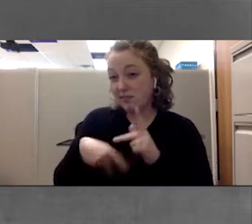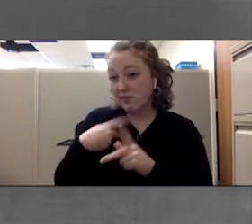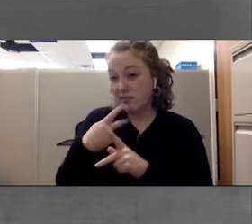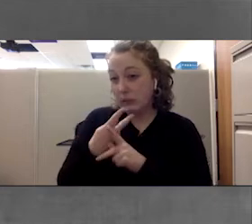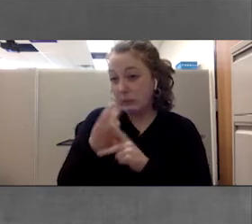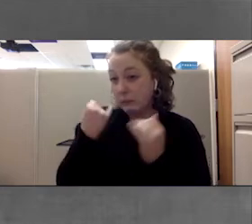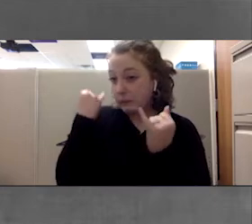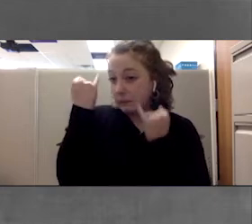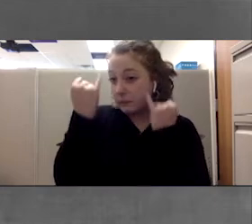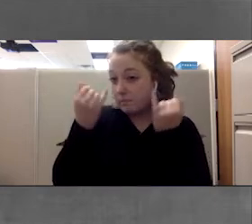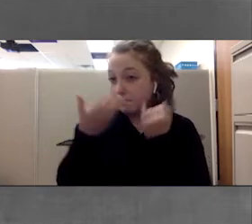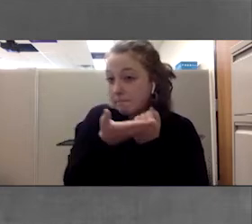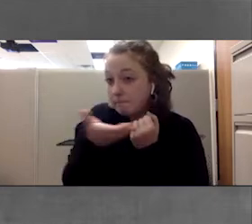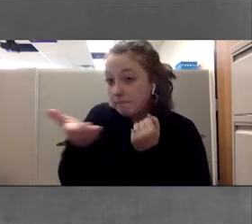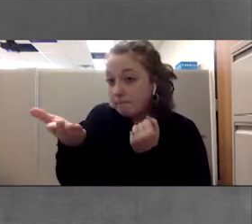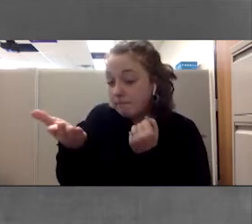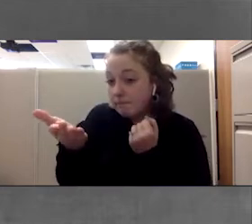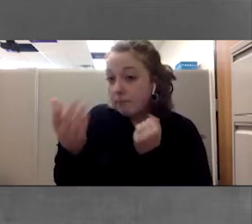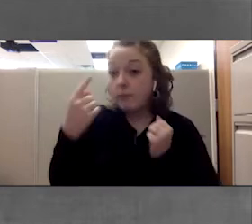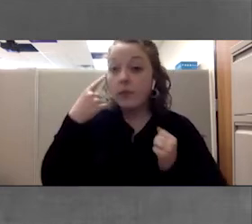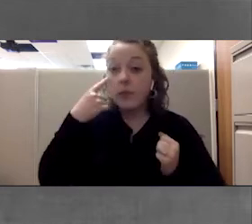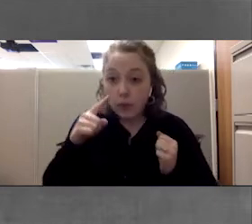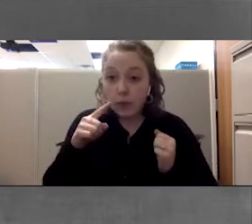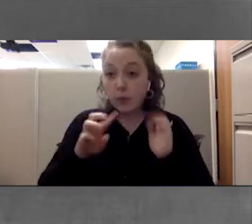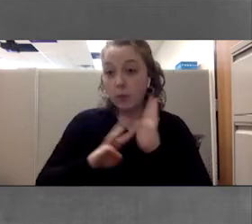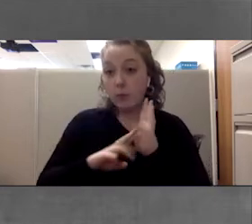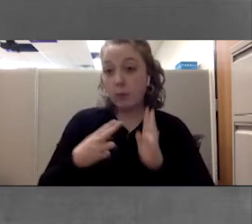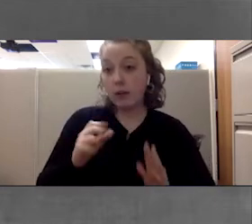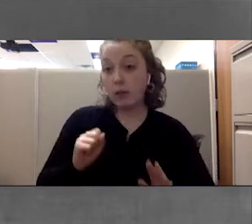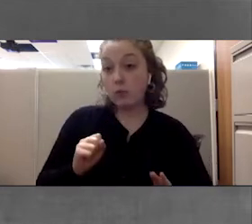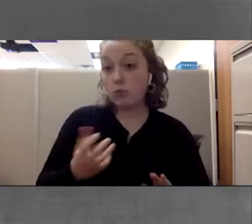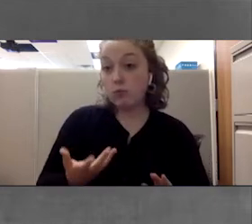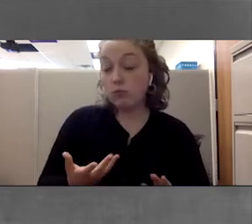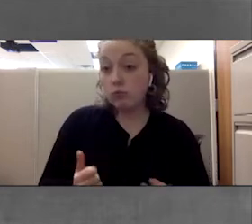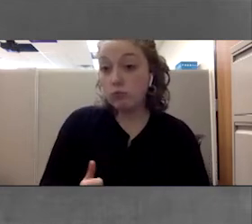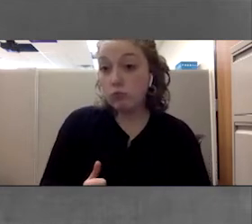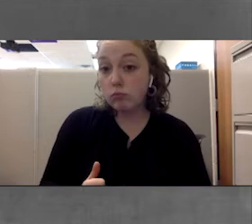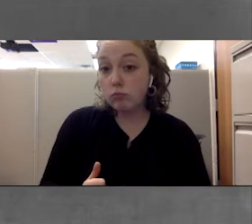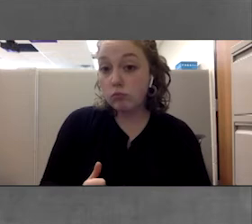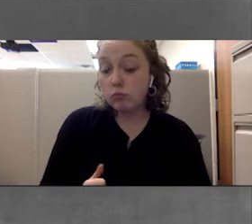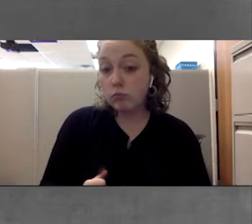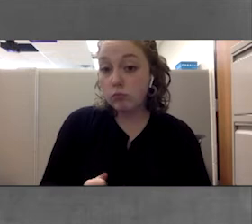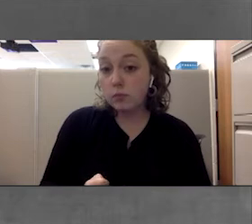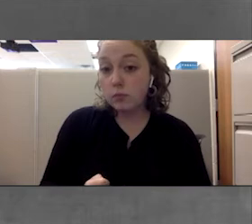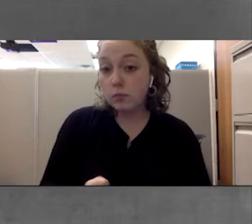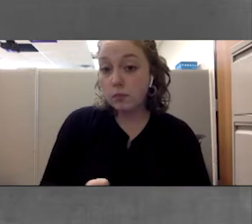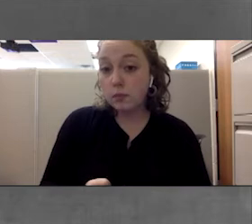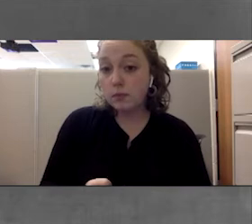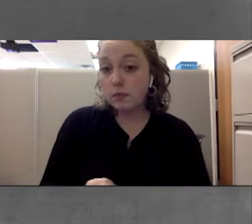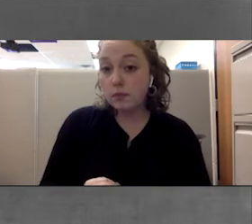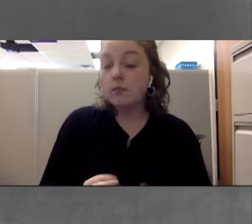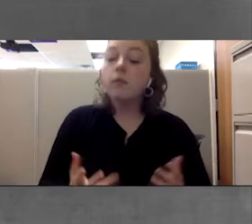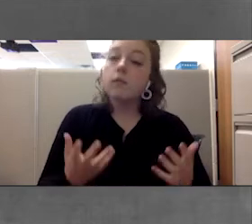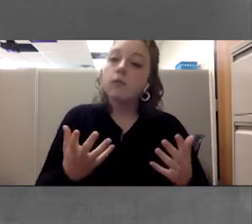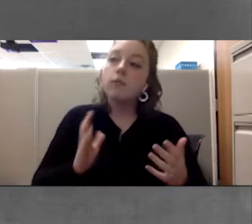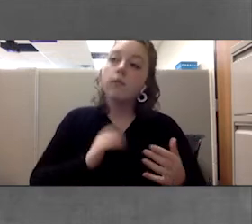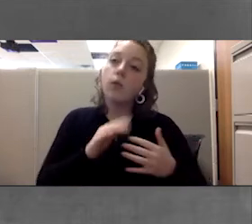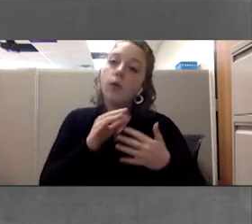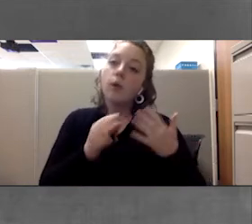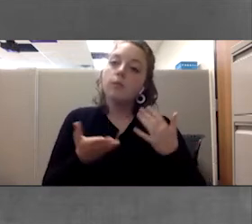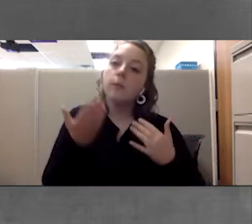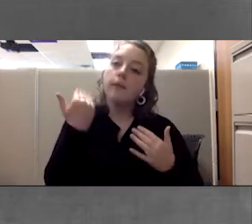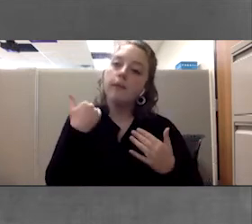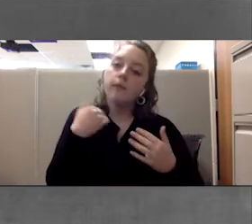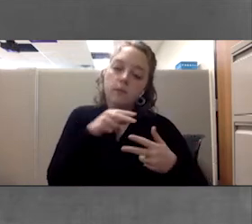that you might have for Waco High School? Aside from the options that we've laid out before, in front of